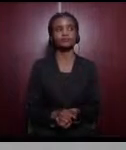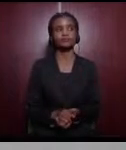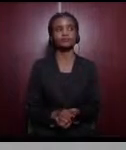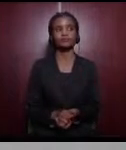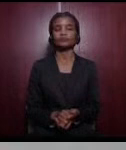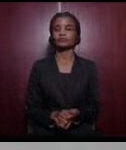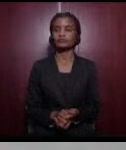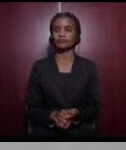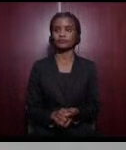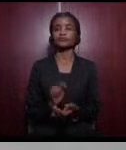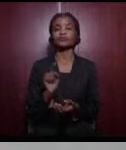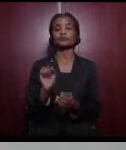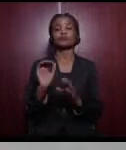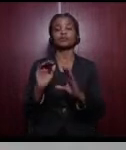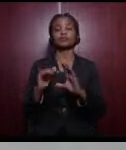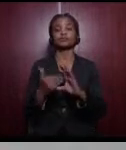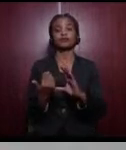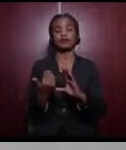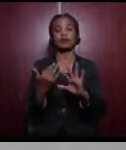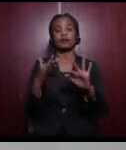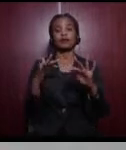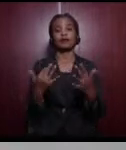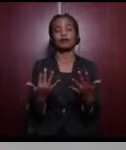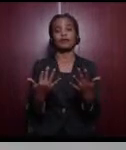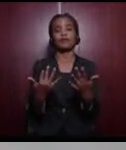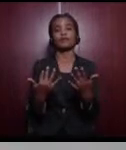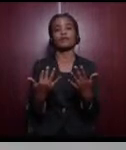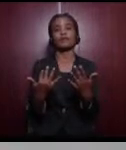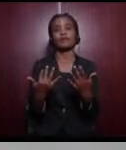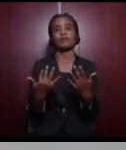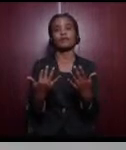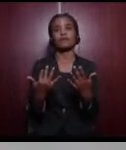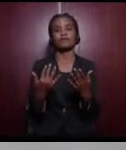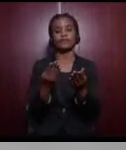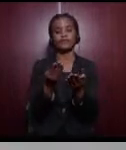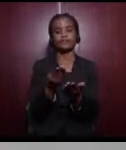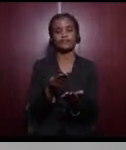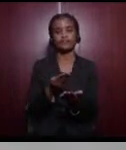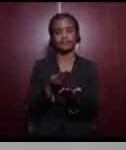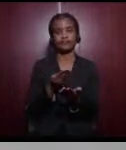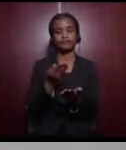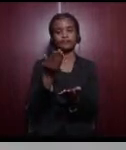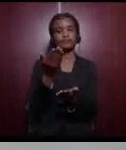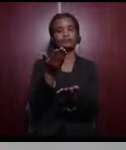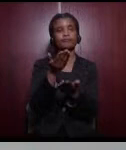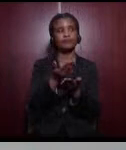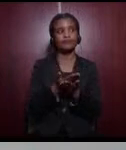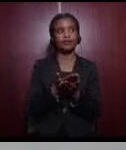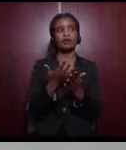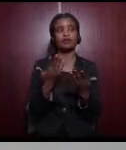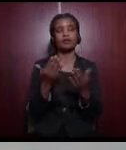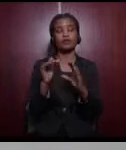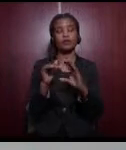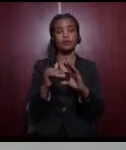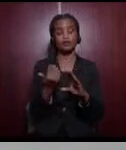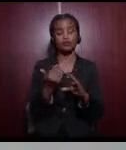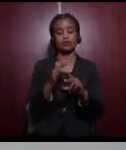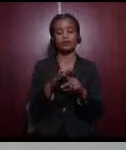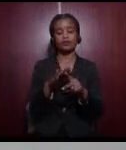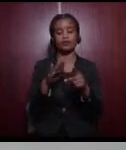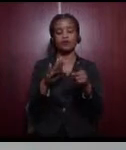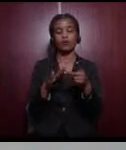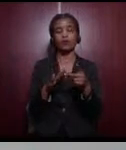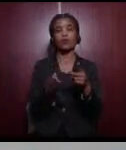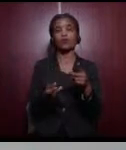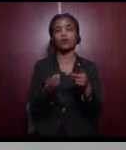sent to me via email or via WhatsApp. I will. I